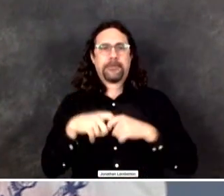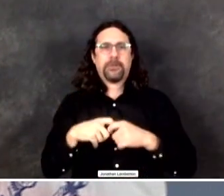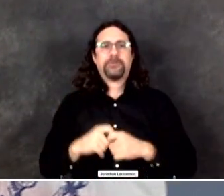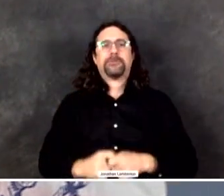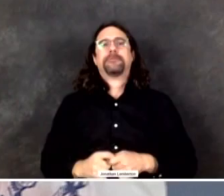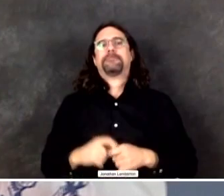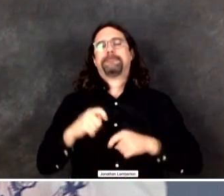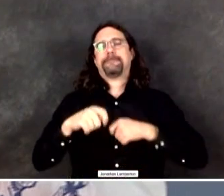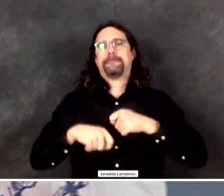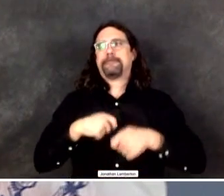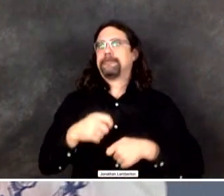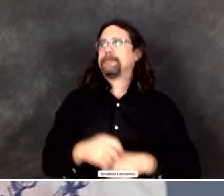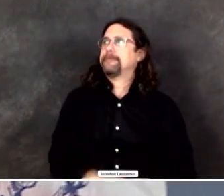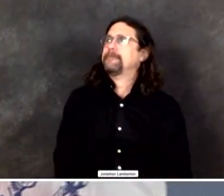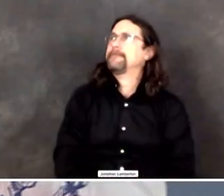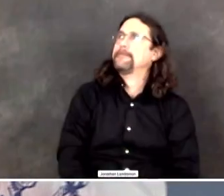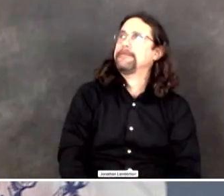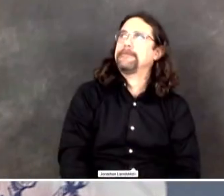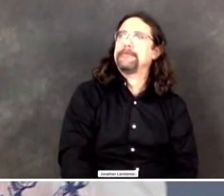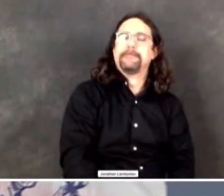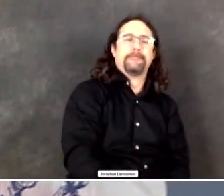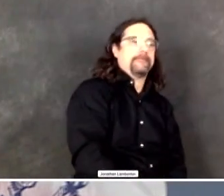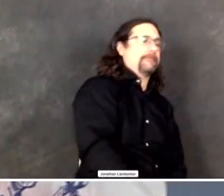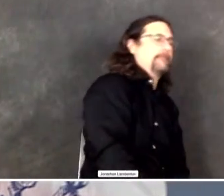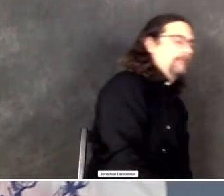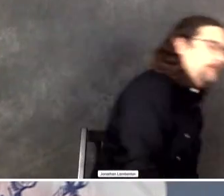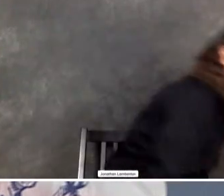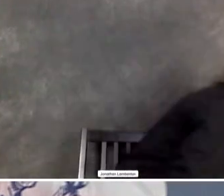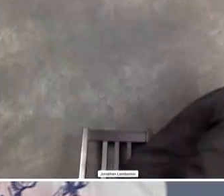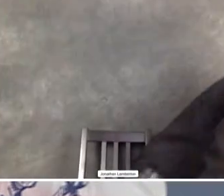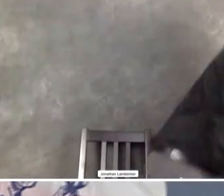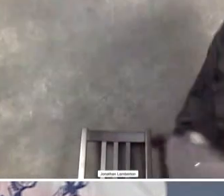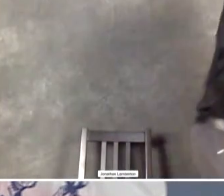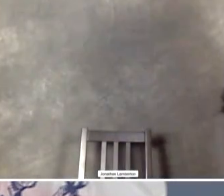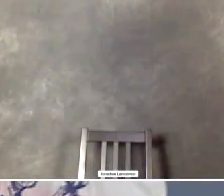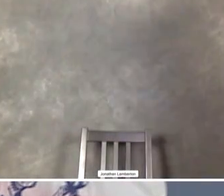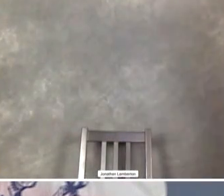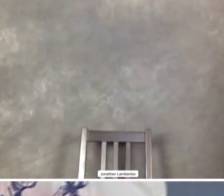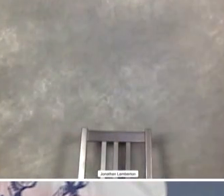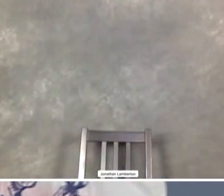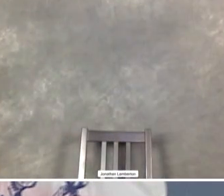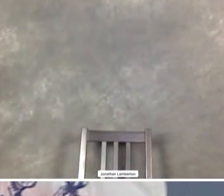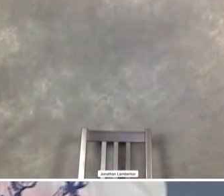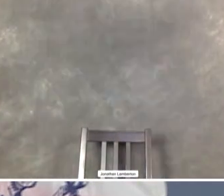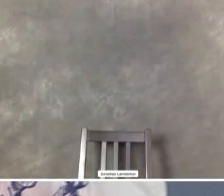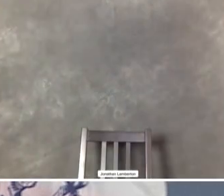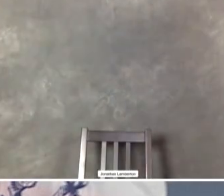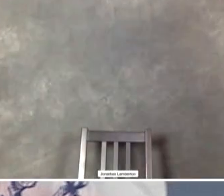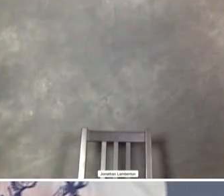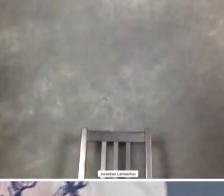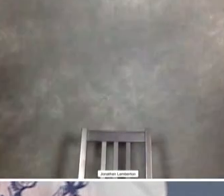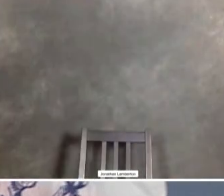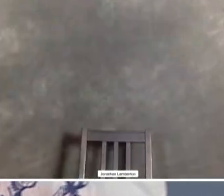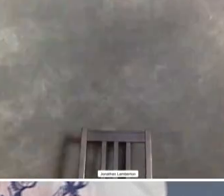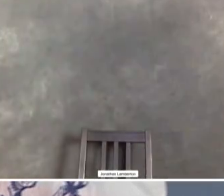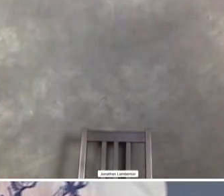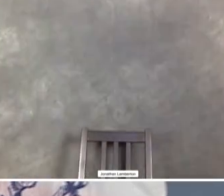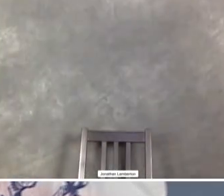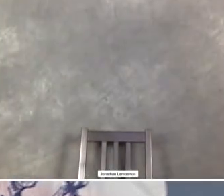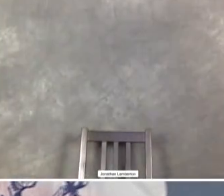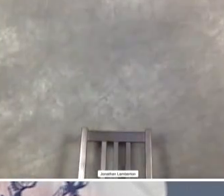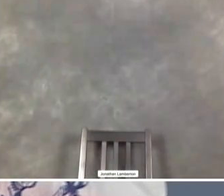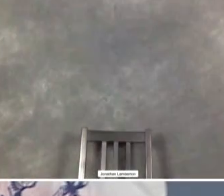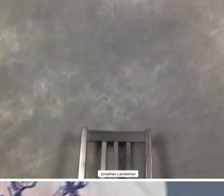nuestros hijos, y ellos han sufrido durante esta crisis. Cerrar